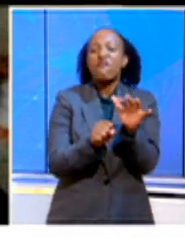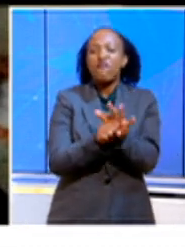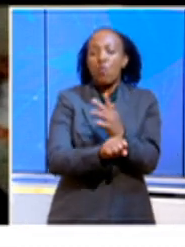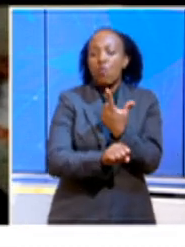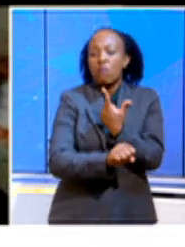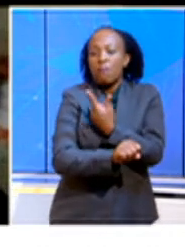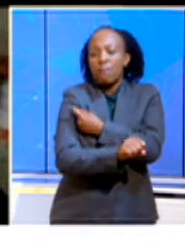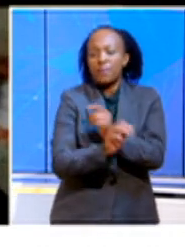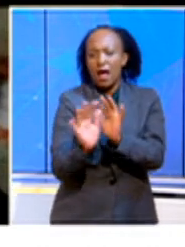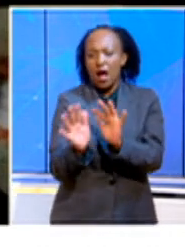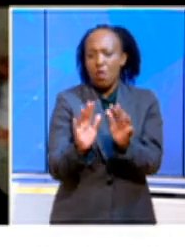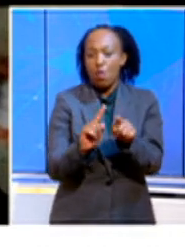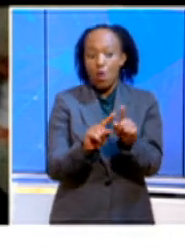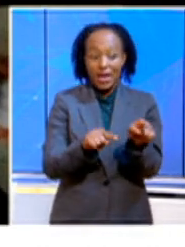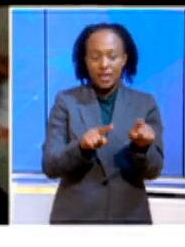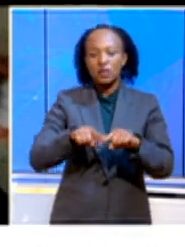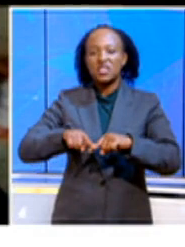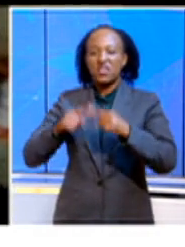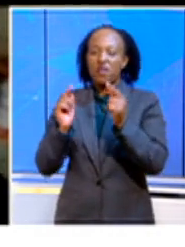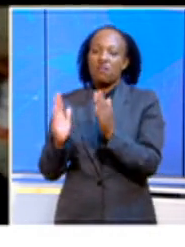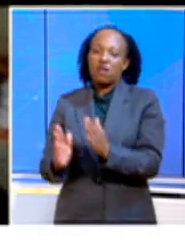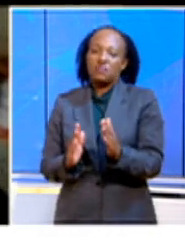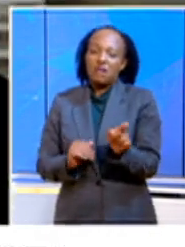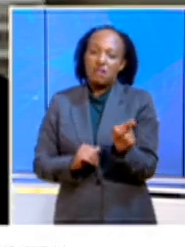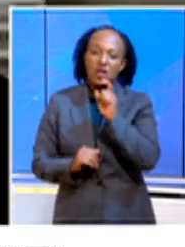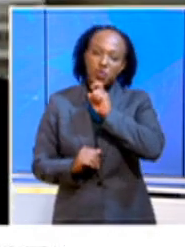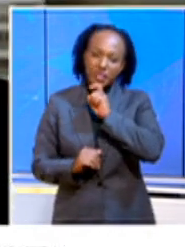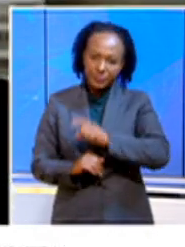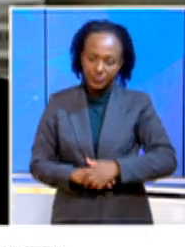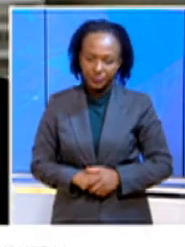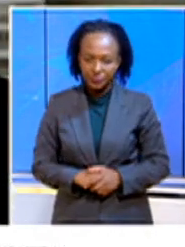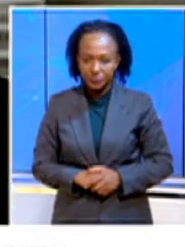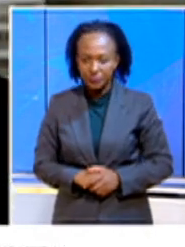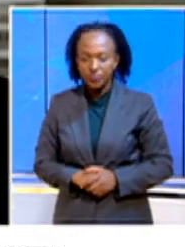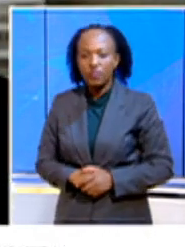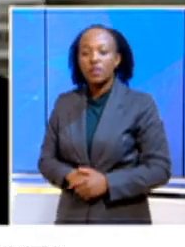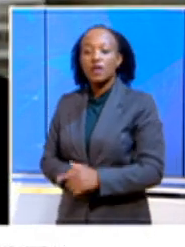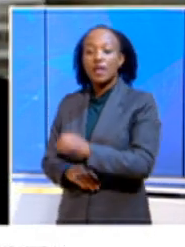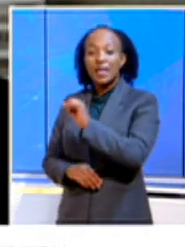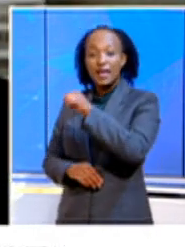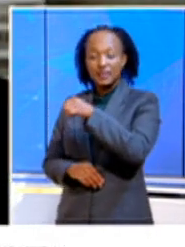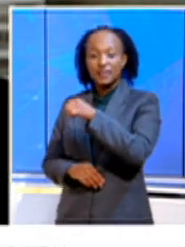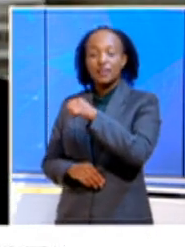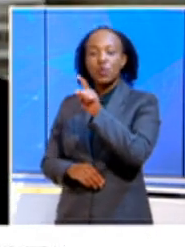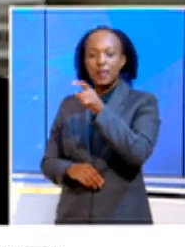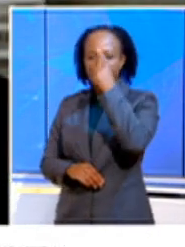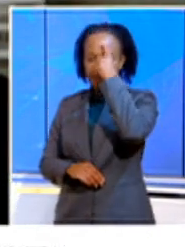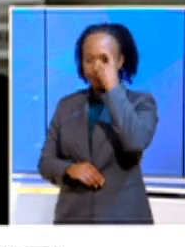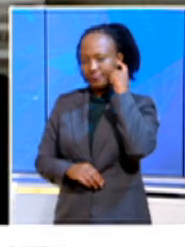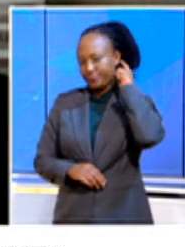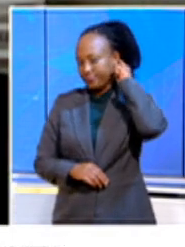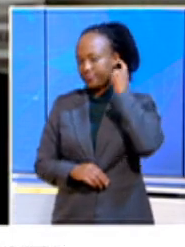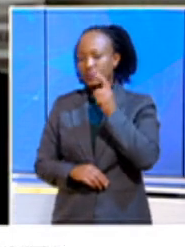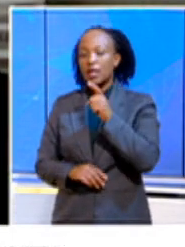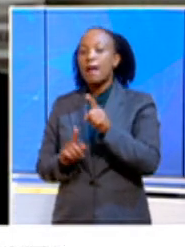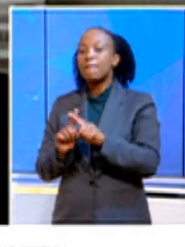completely different arrangement. Yeah, and that is, this is, I suppose, what we need to keep in the back of our mind, but we also need to